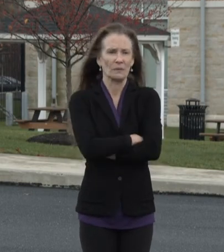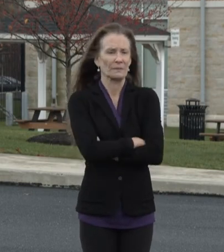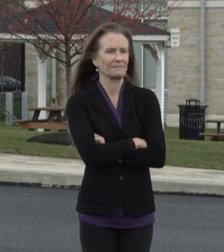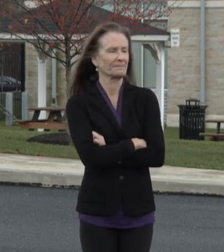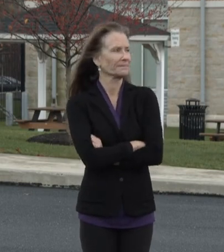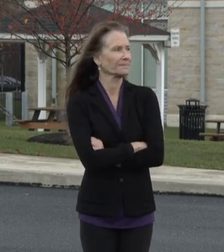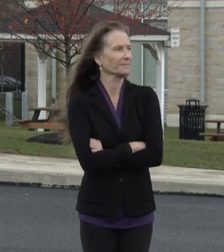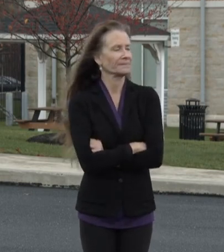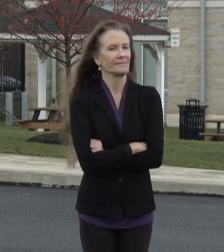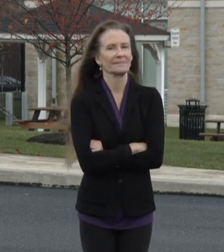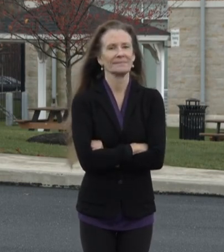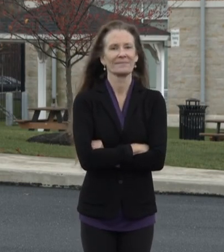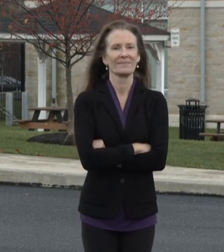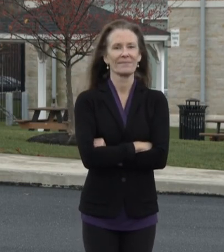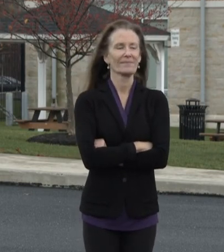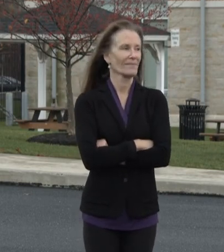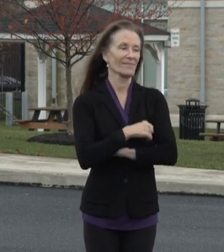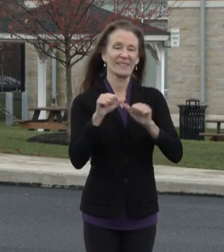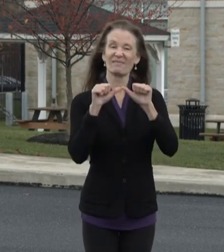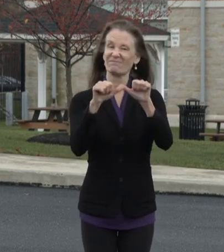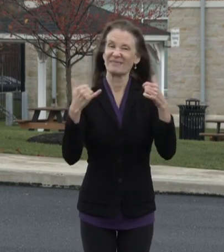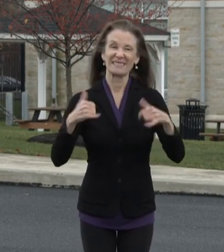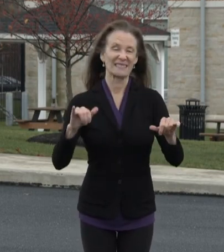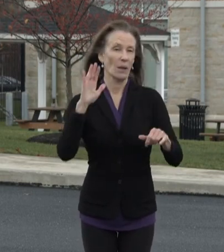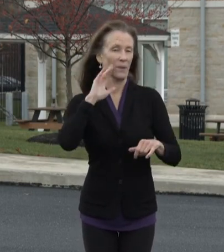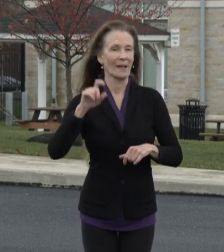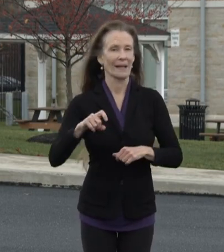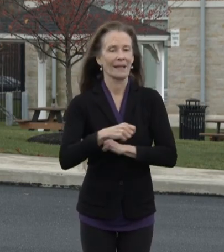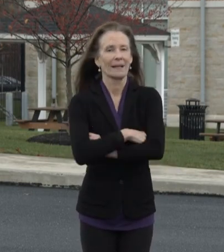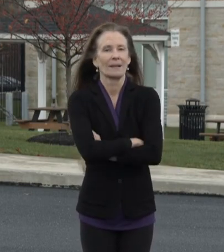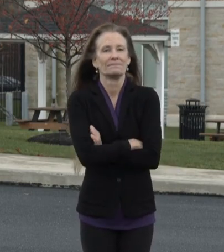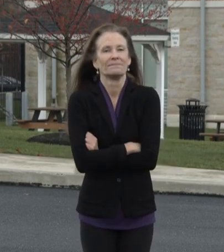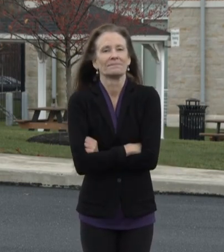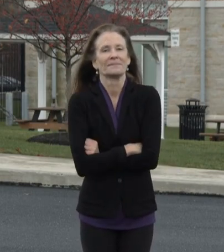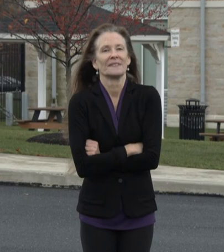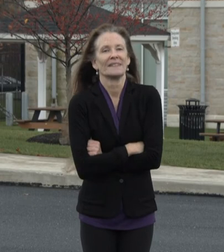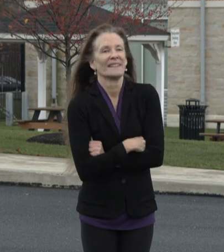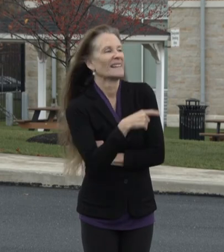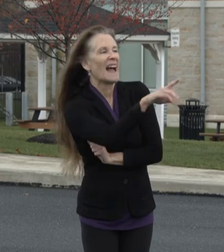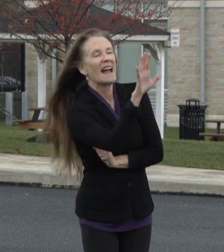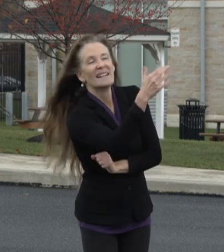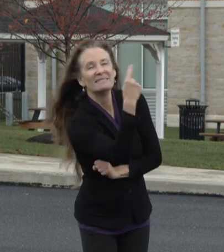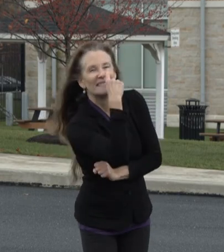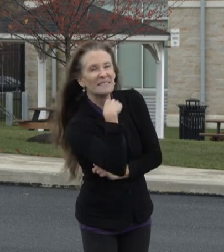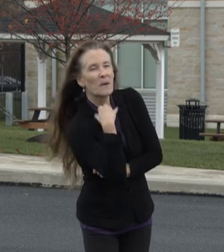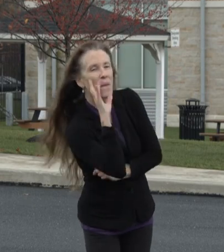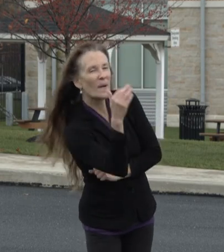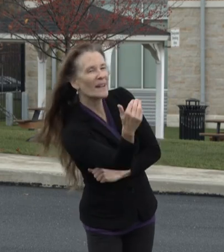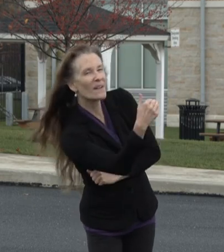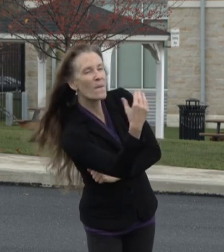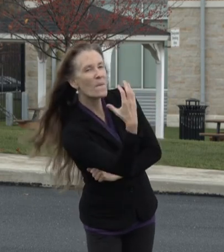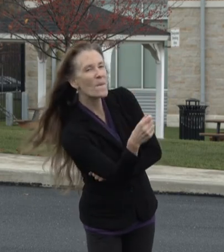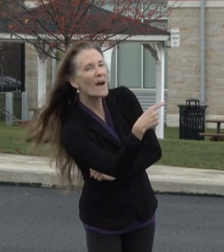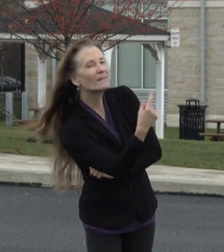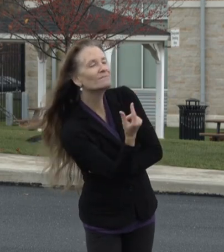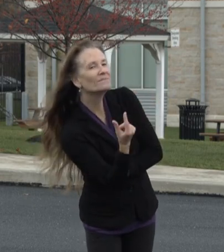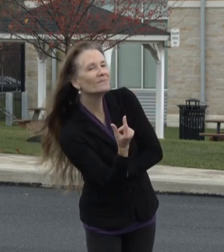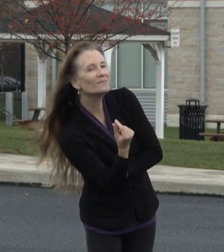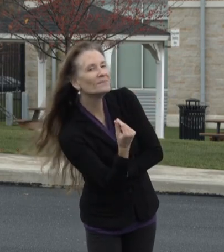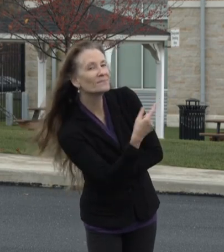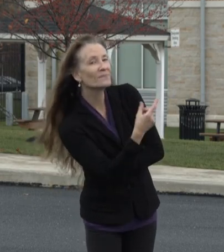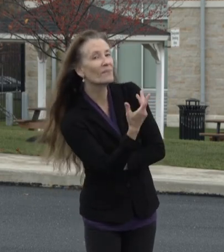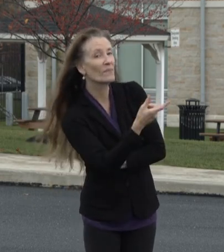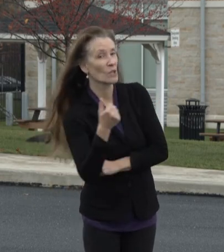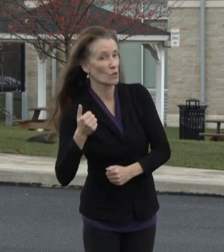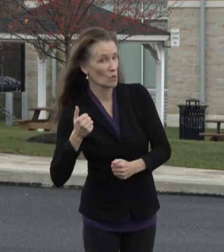it's going to be there. While we have you at the podium, you touched on the idea that soldiers might not be getting